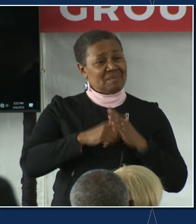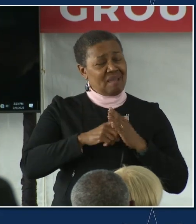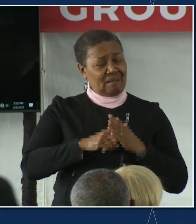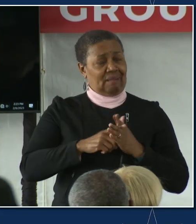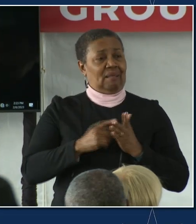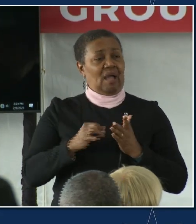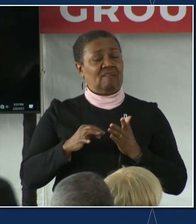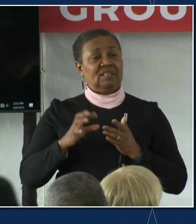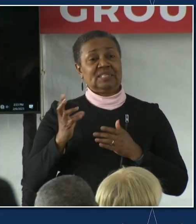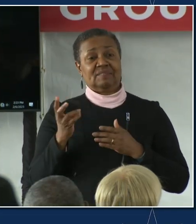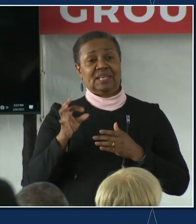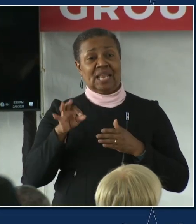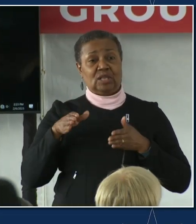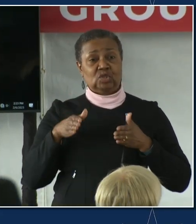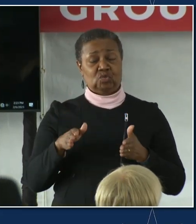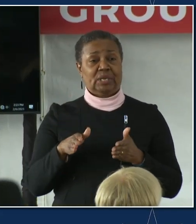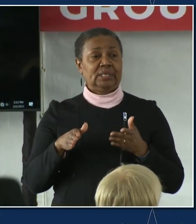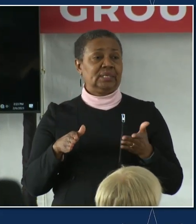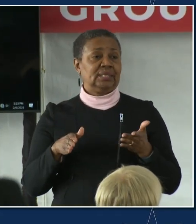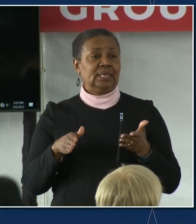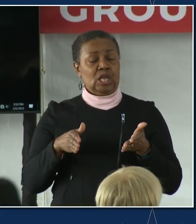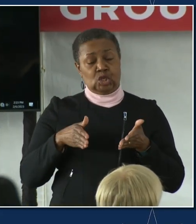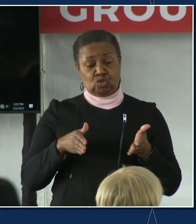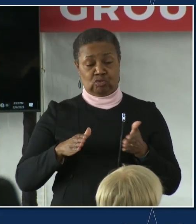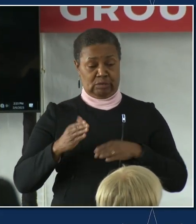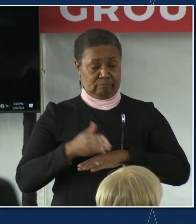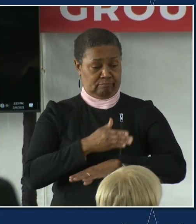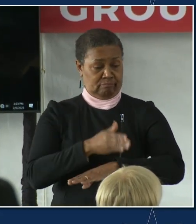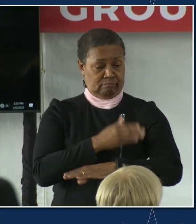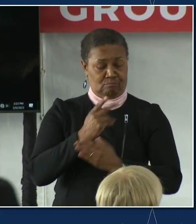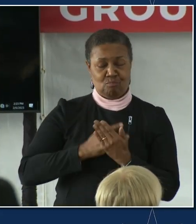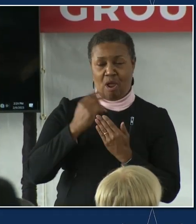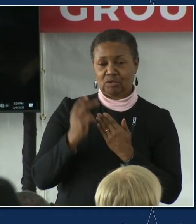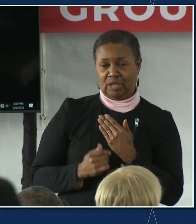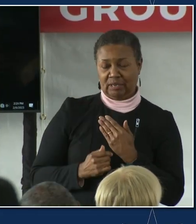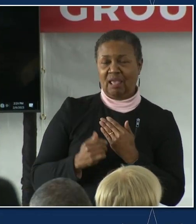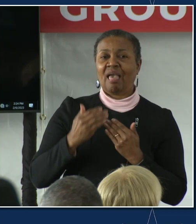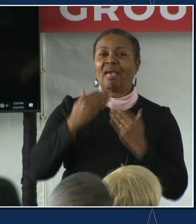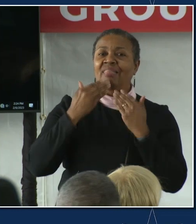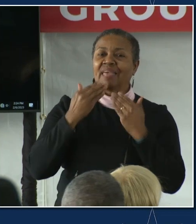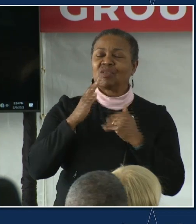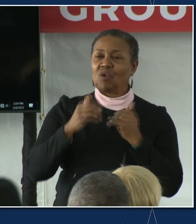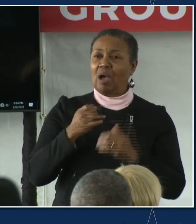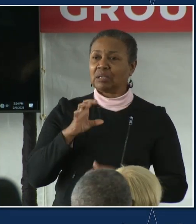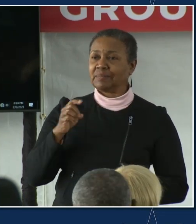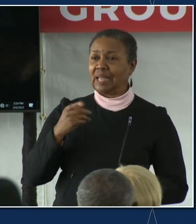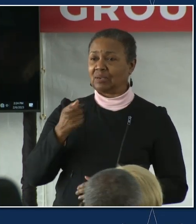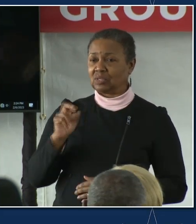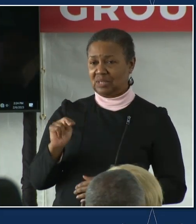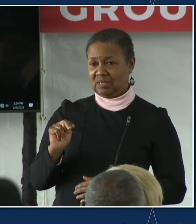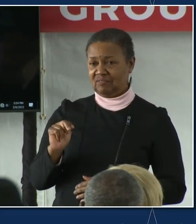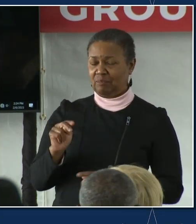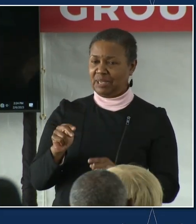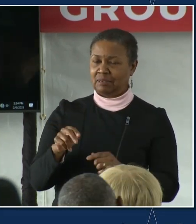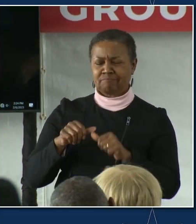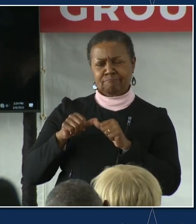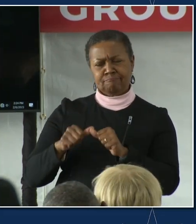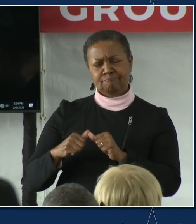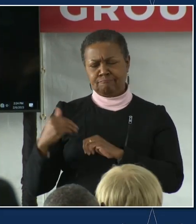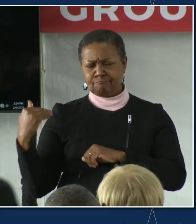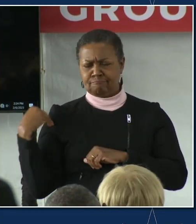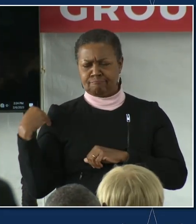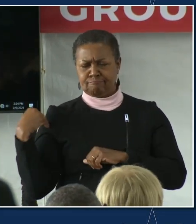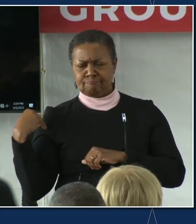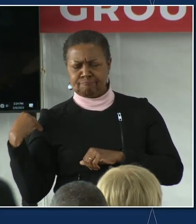stages of the 79th Street streetscape project. Thank you, Alderman Hairston, for being a persistent,